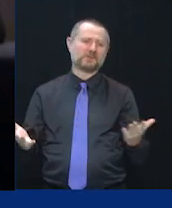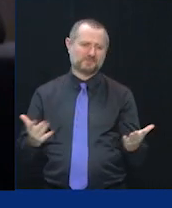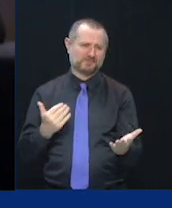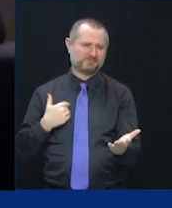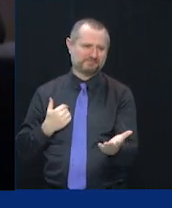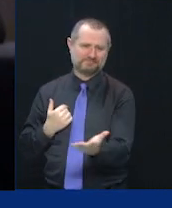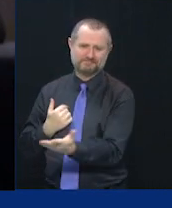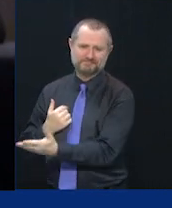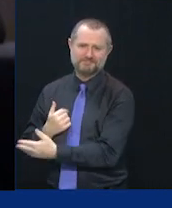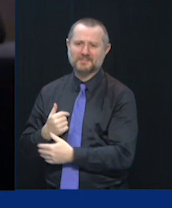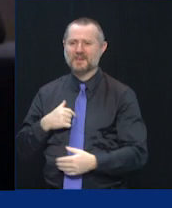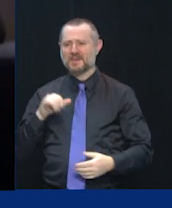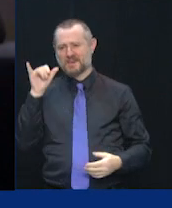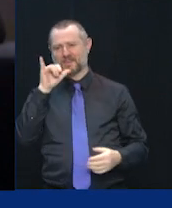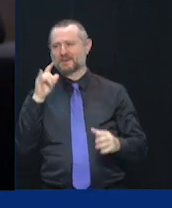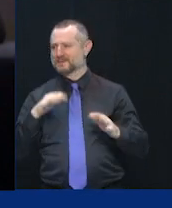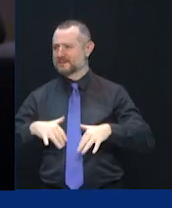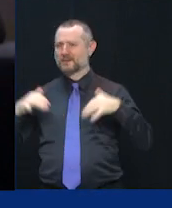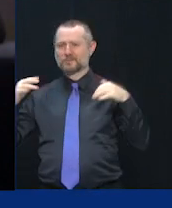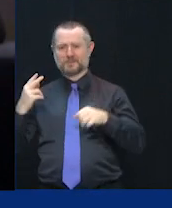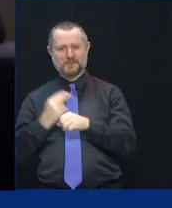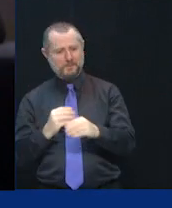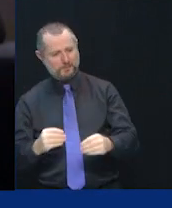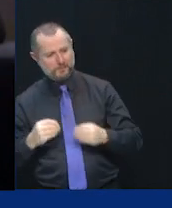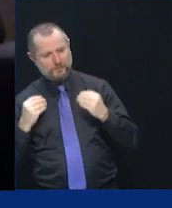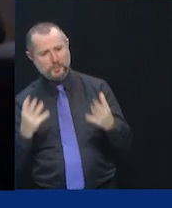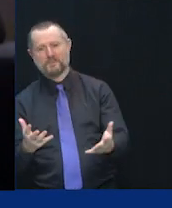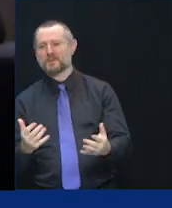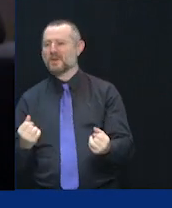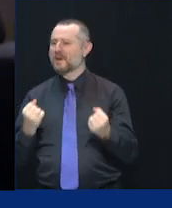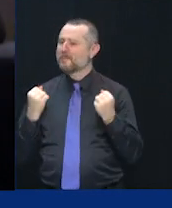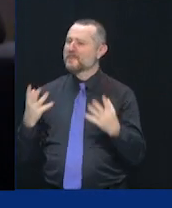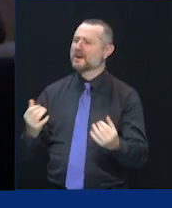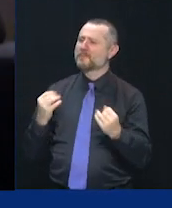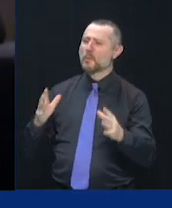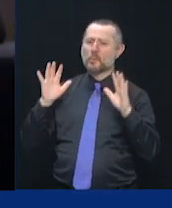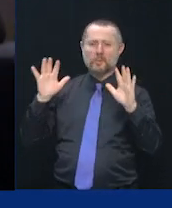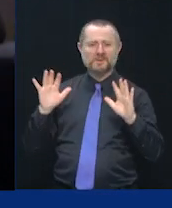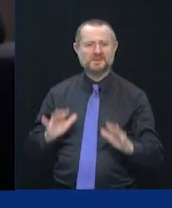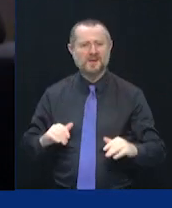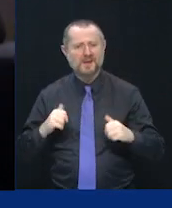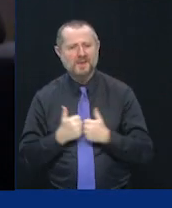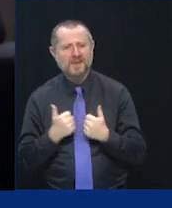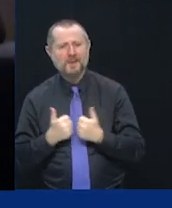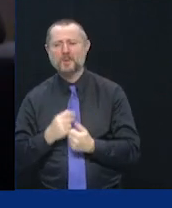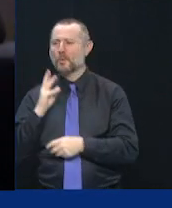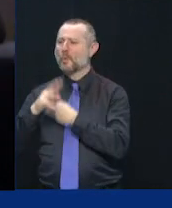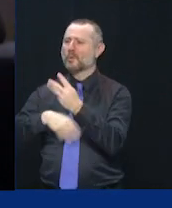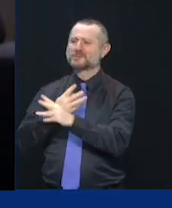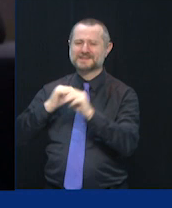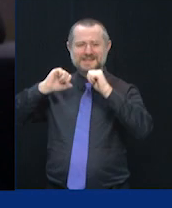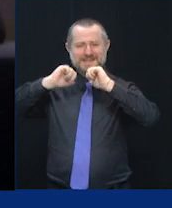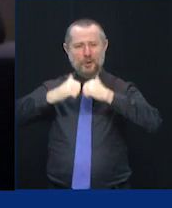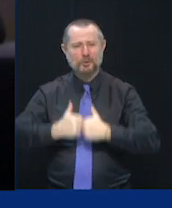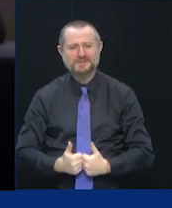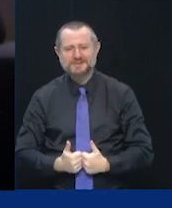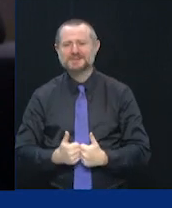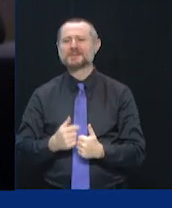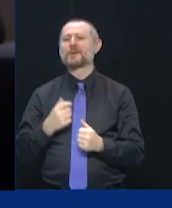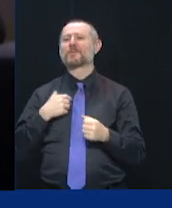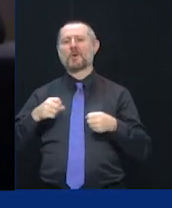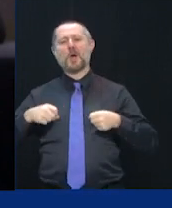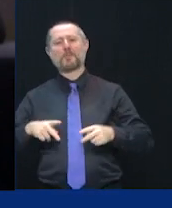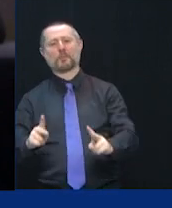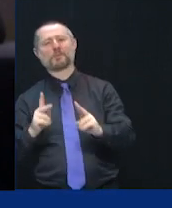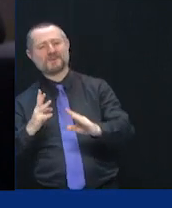Yankee Stadium has been provided. Many, many wonderful games and World Series, but now they're providing opportunities to come here